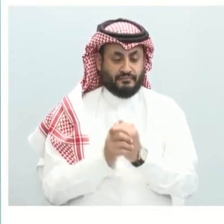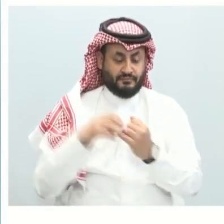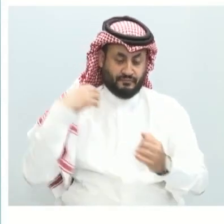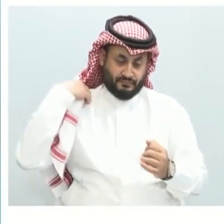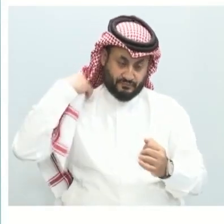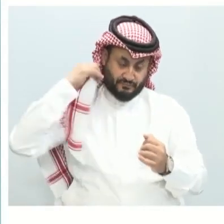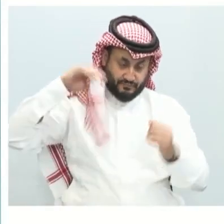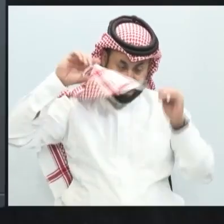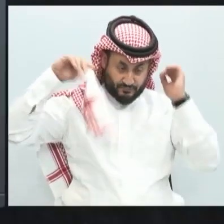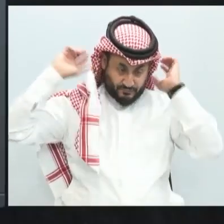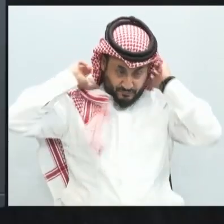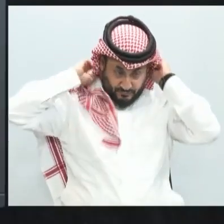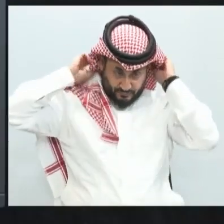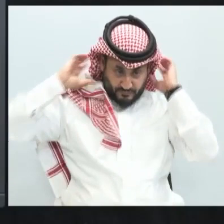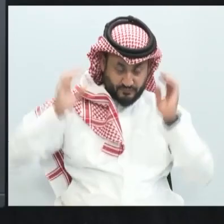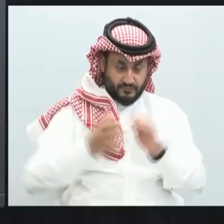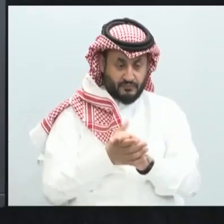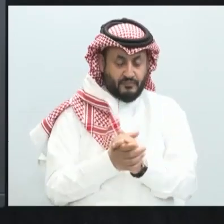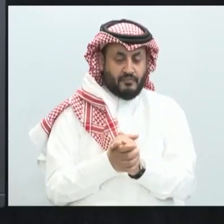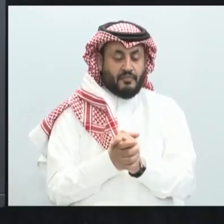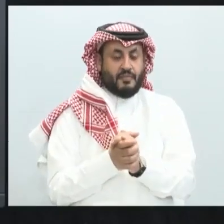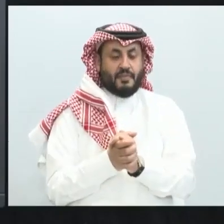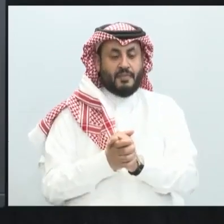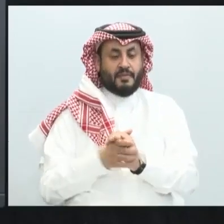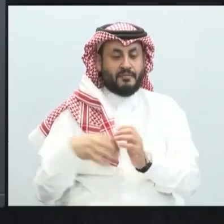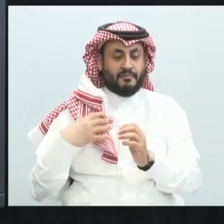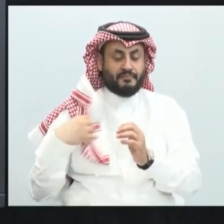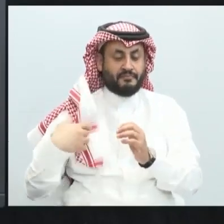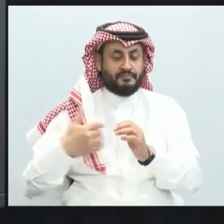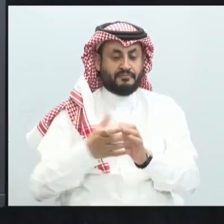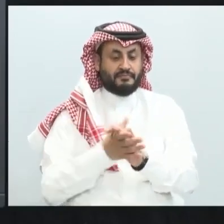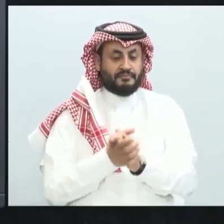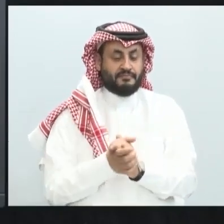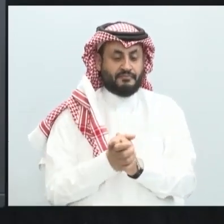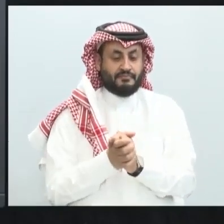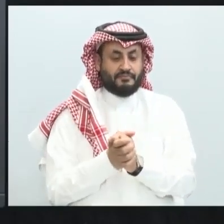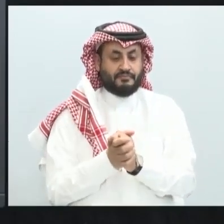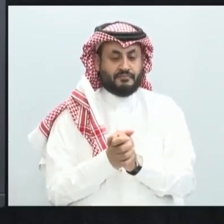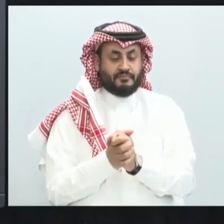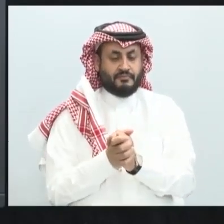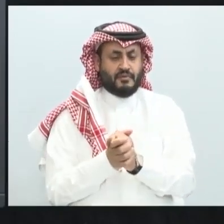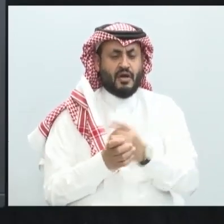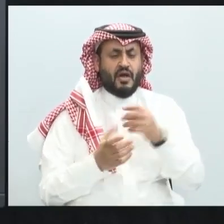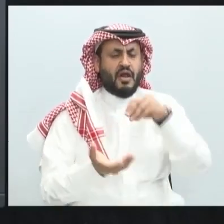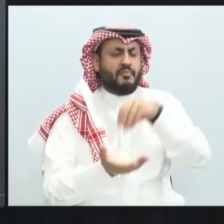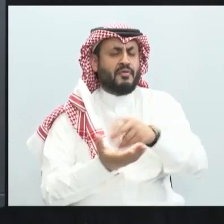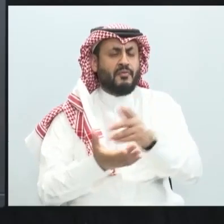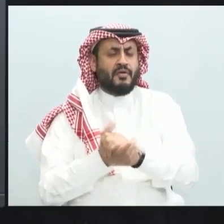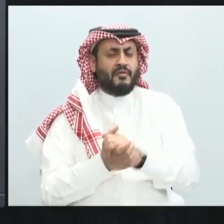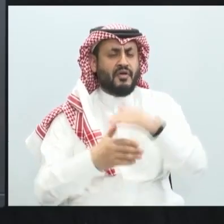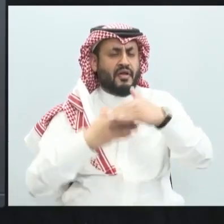He is going to visit the children's art show that we can see in the Kingdom Tower